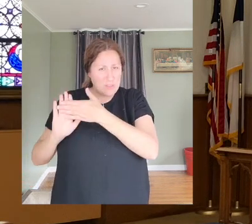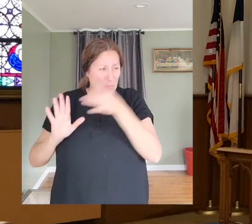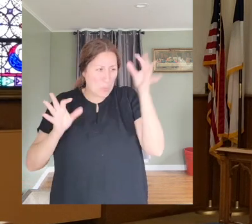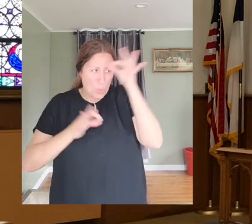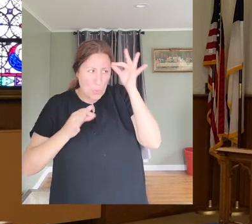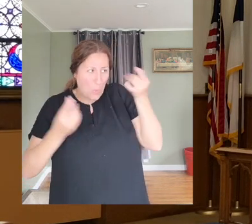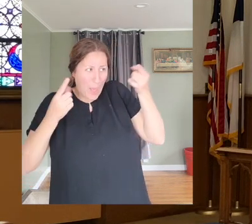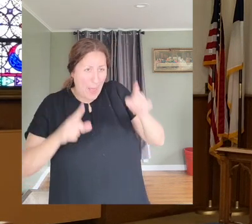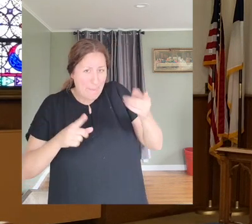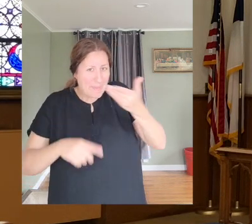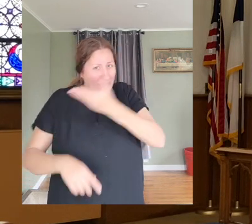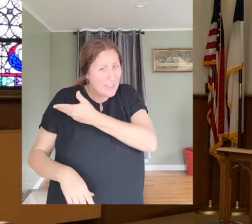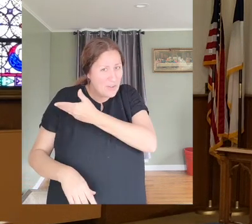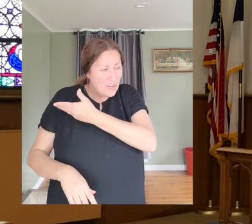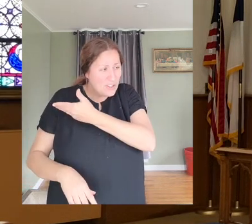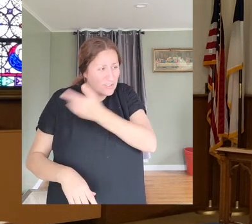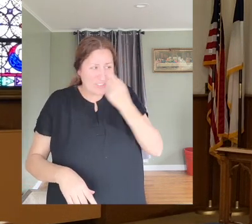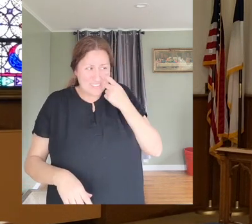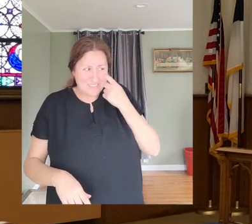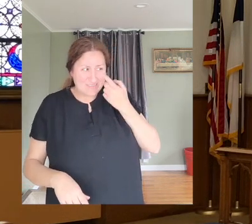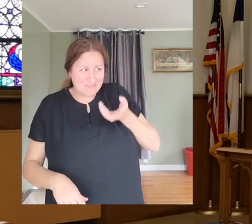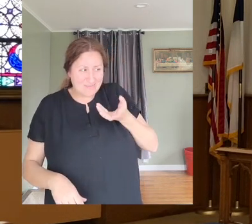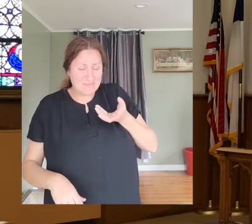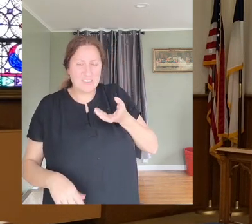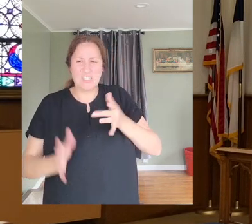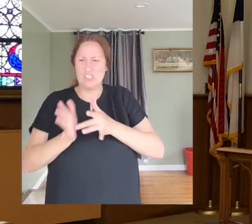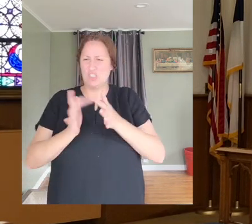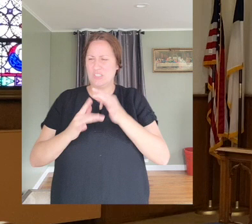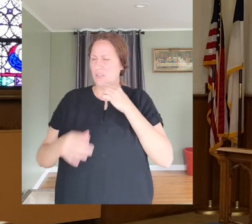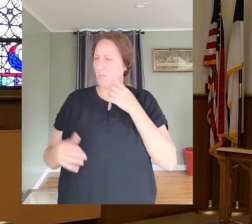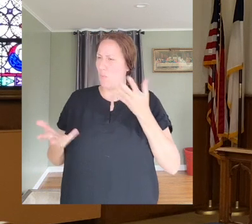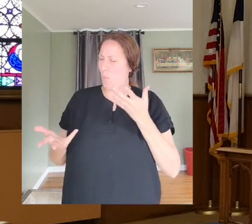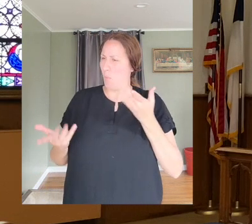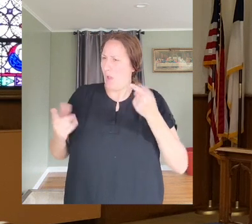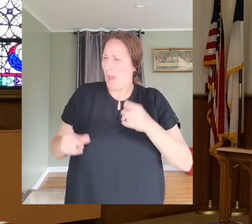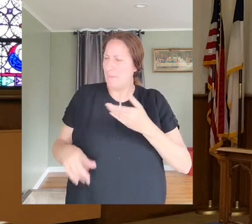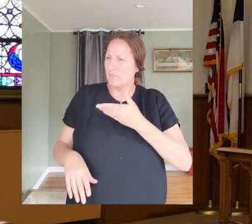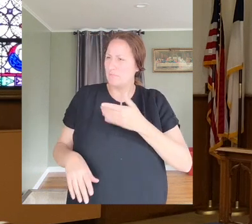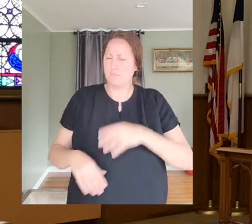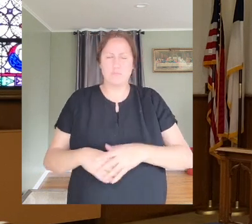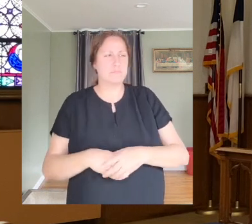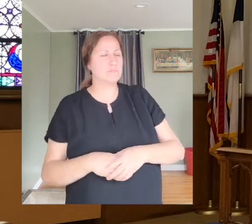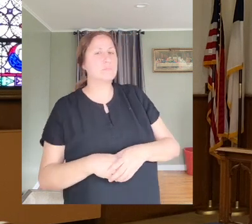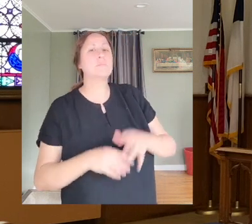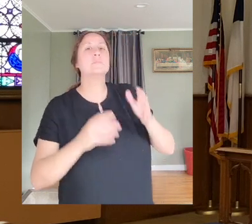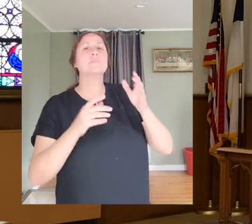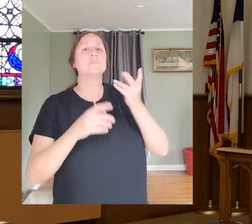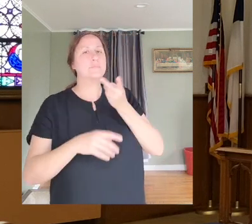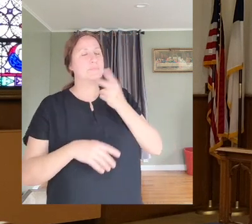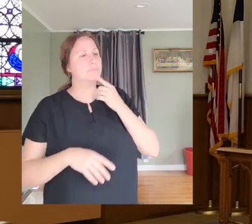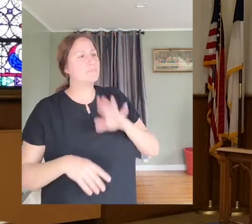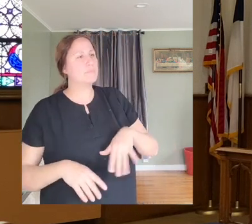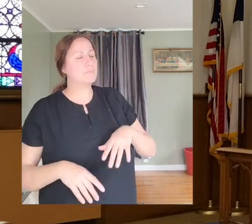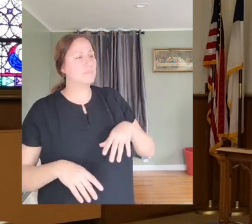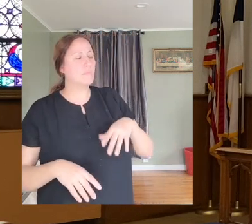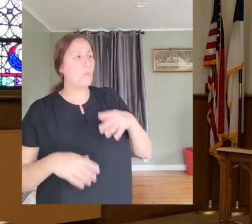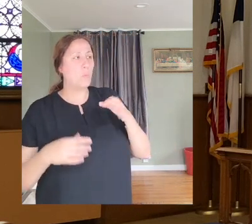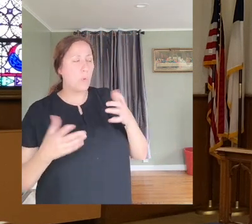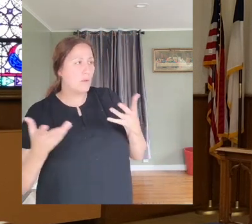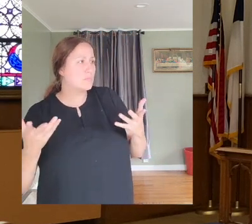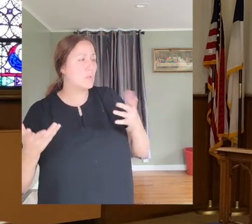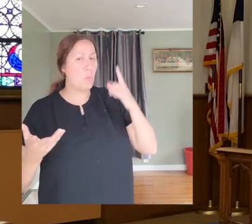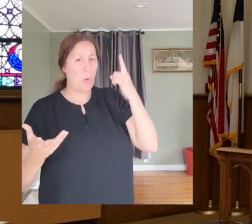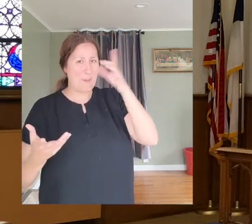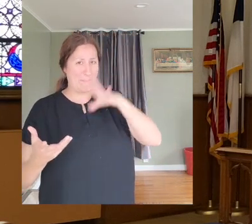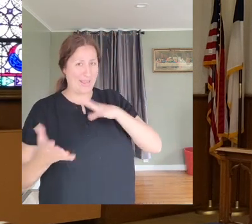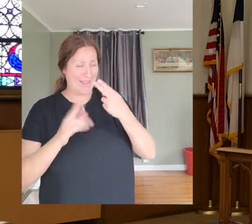days?" And he said to them, "What things?" And they said to him, "Concerning Jesus of Nazareth, a